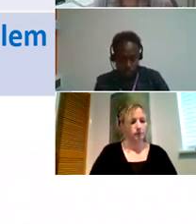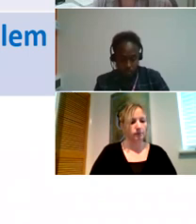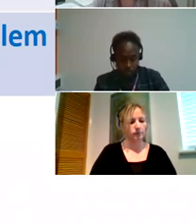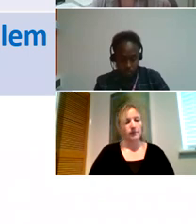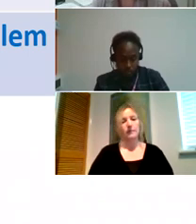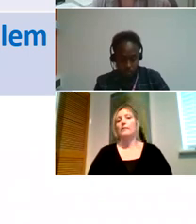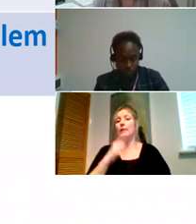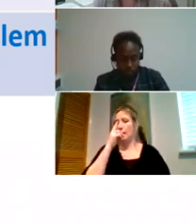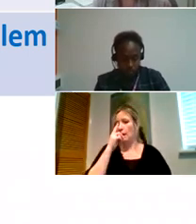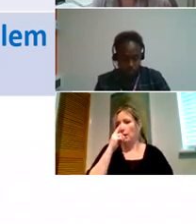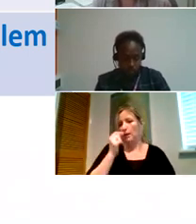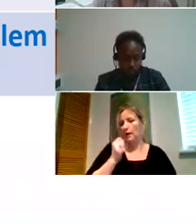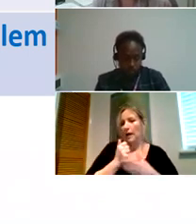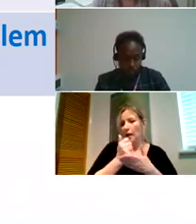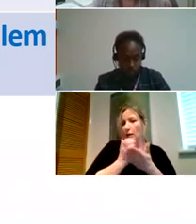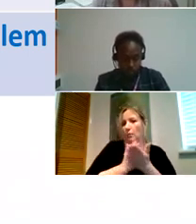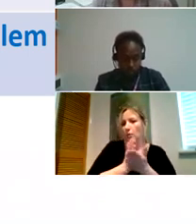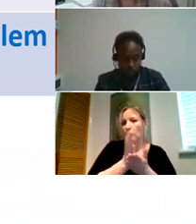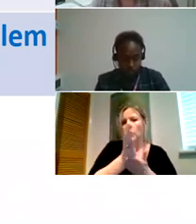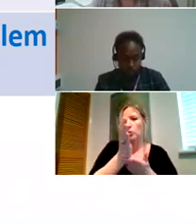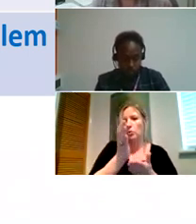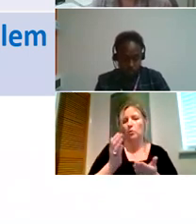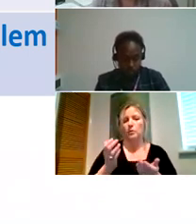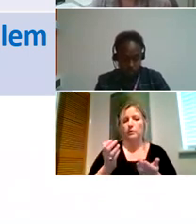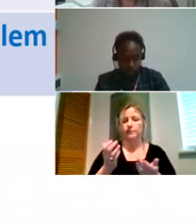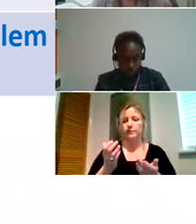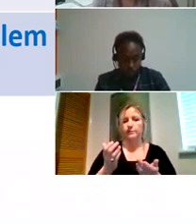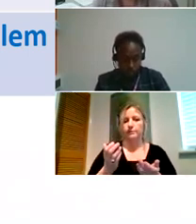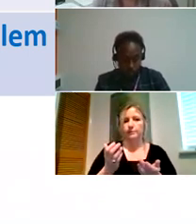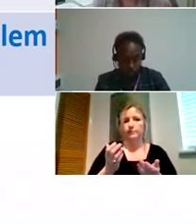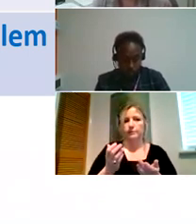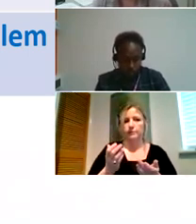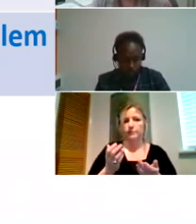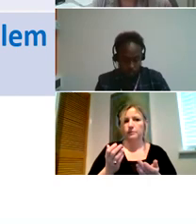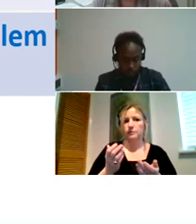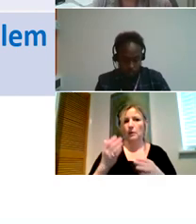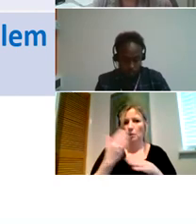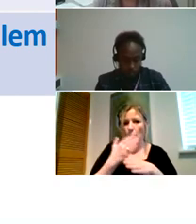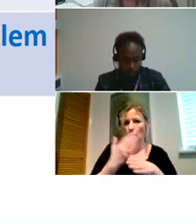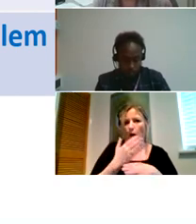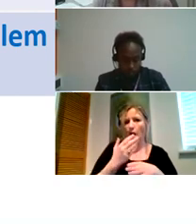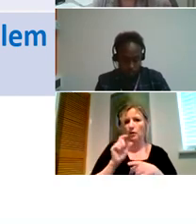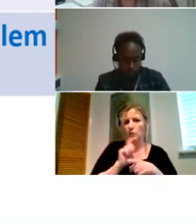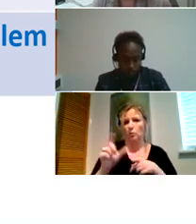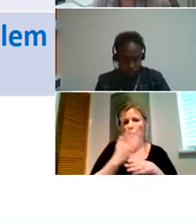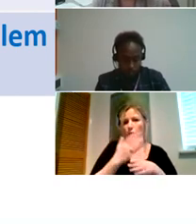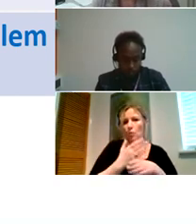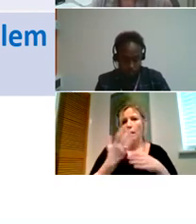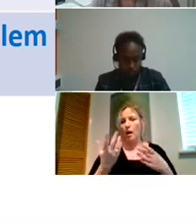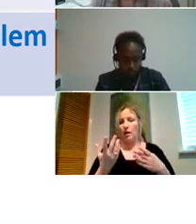studies, whether it's accessing and submitting work on Google Classroom.